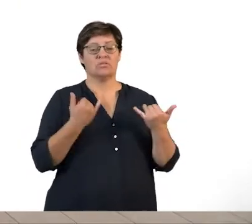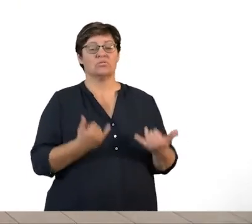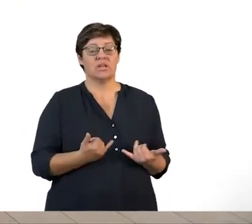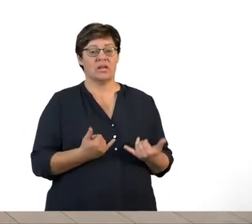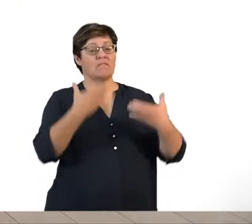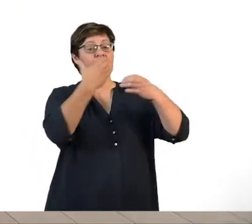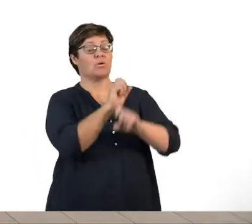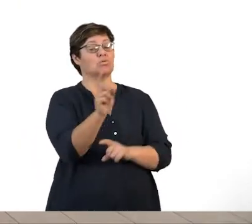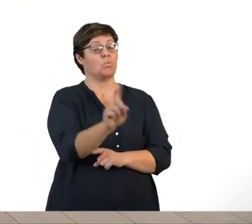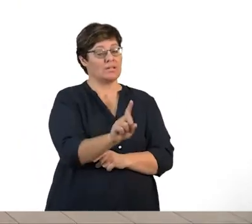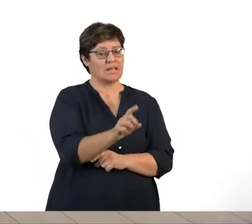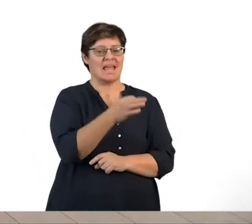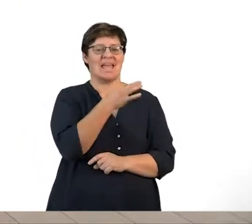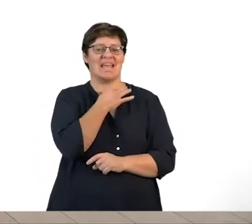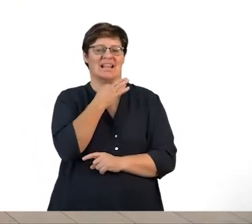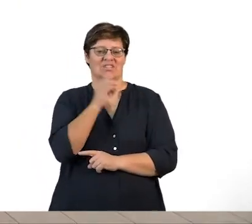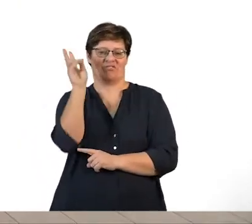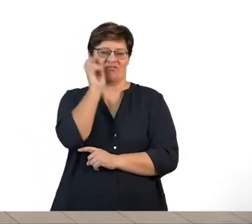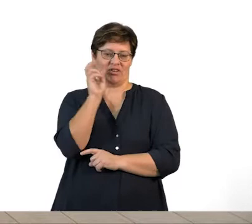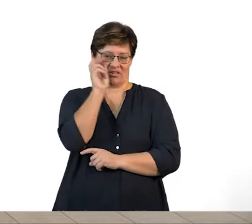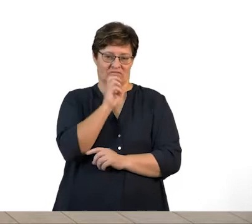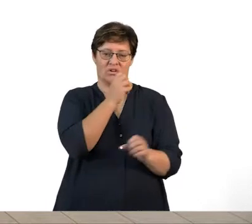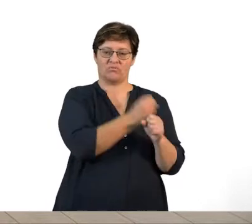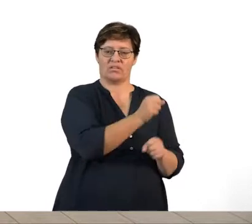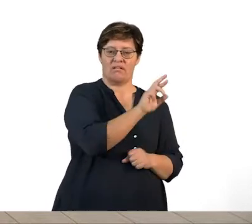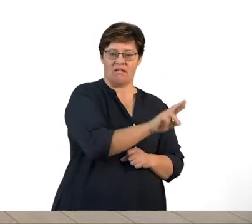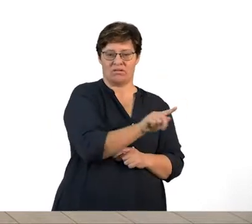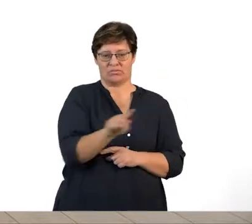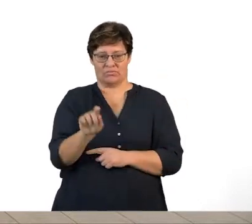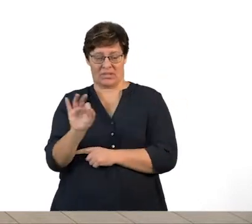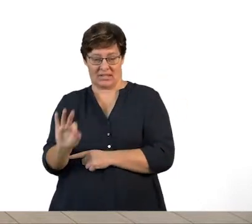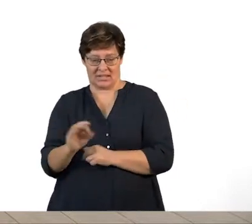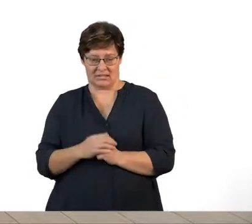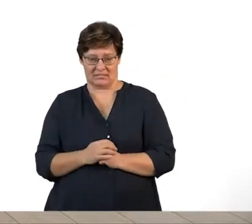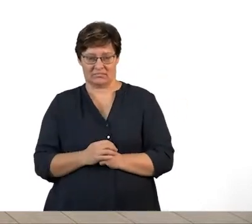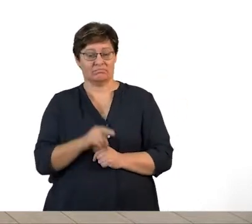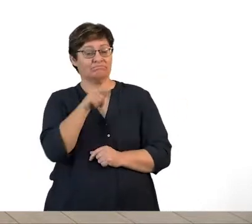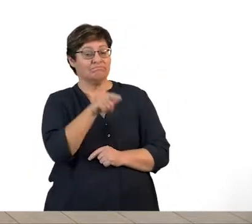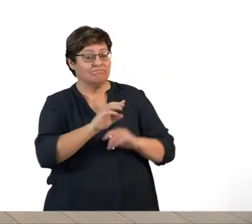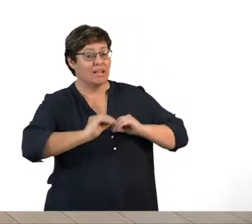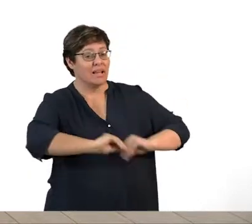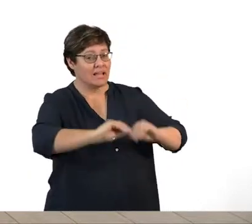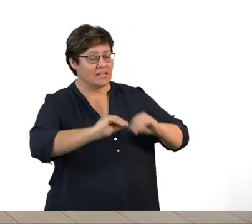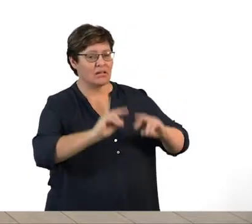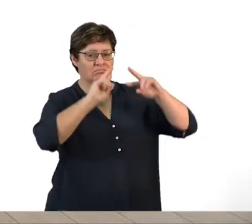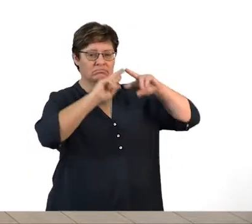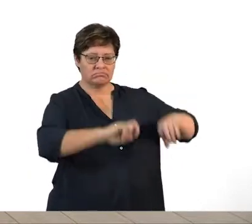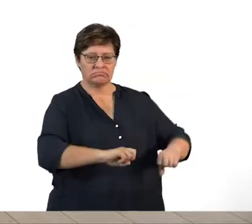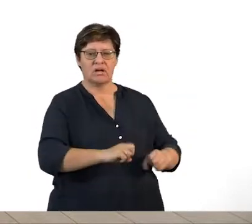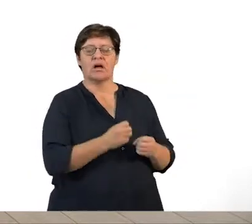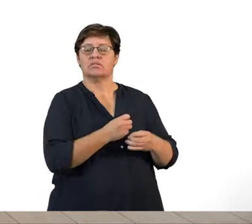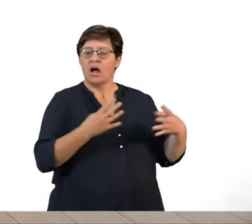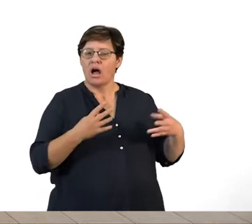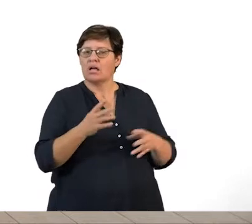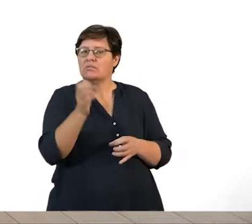Welcome. Today we're focusing on English phonics from grade R to grade 3. In this segment, we're